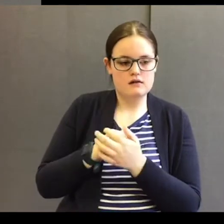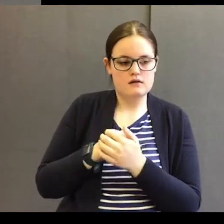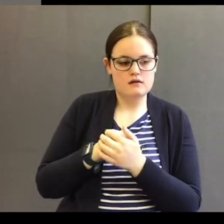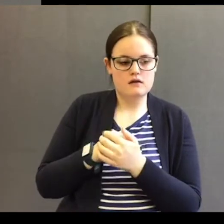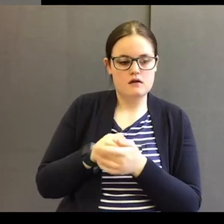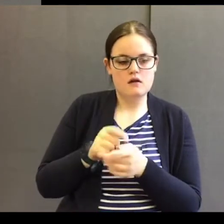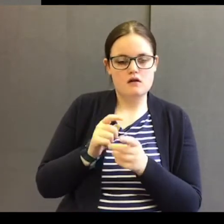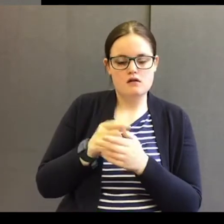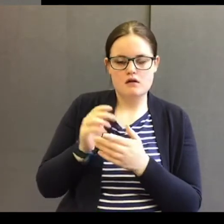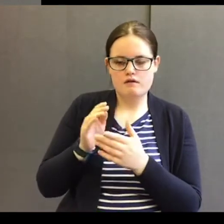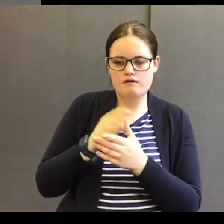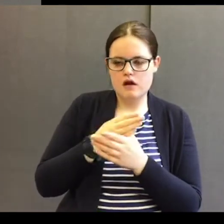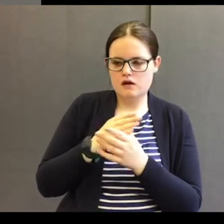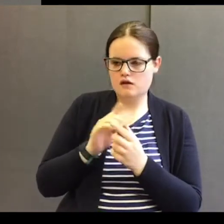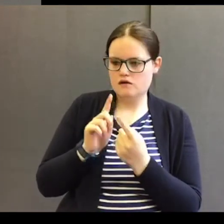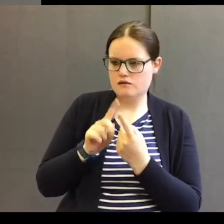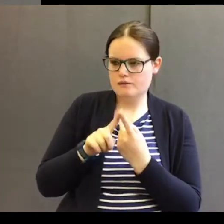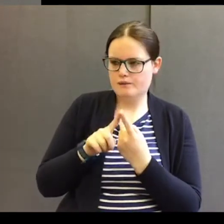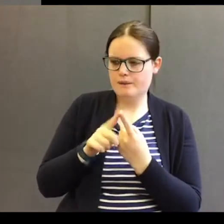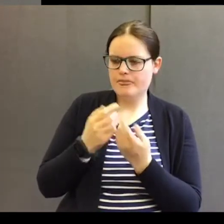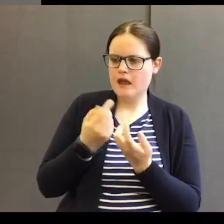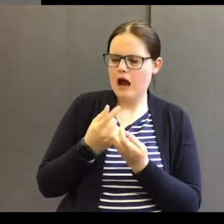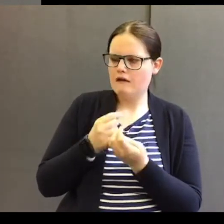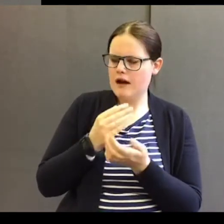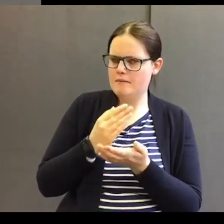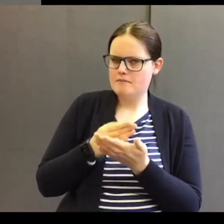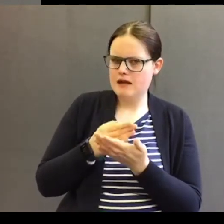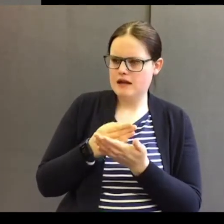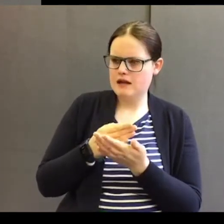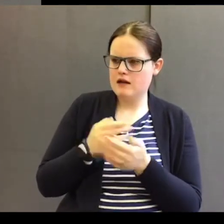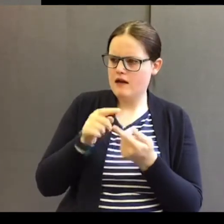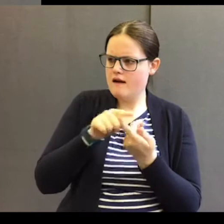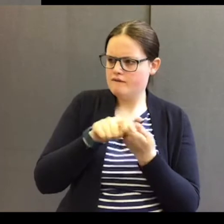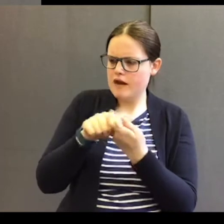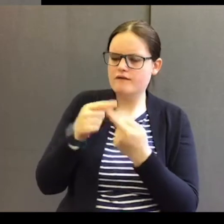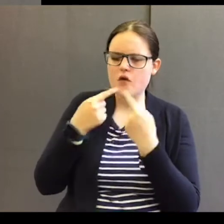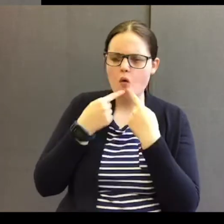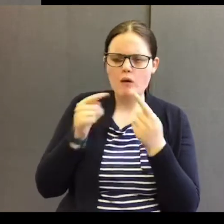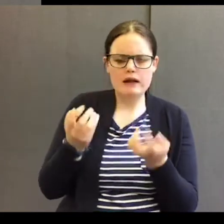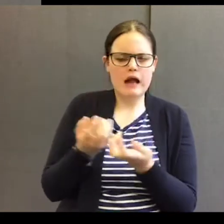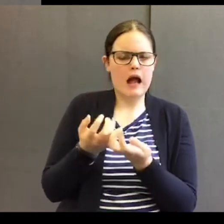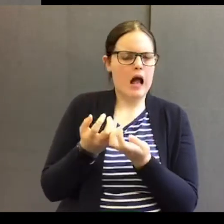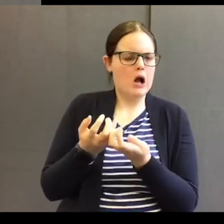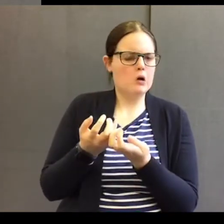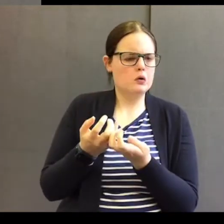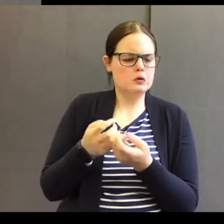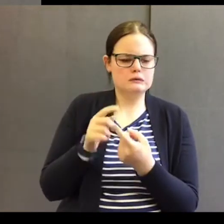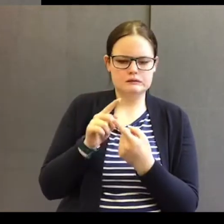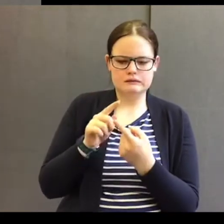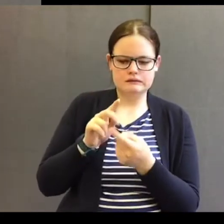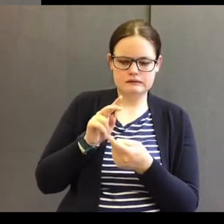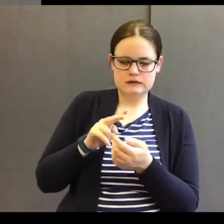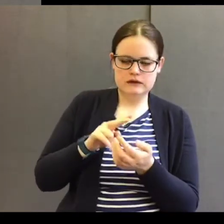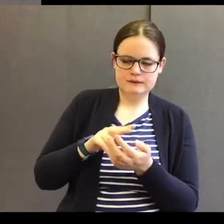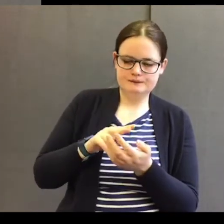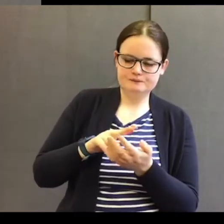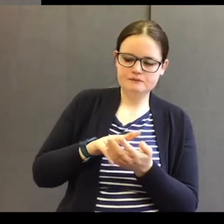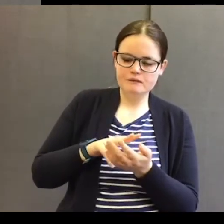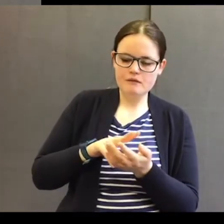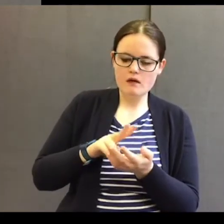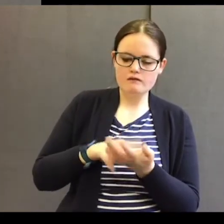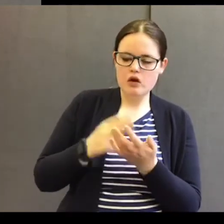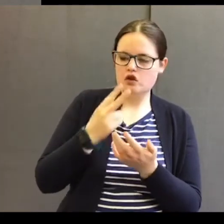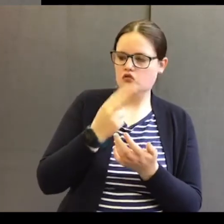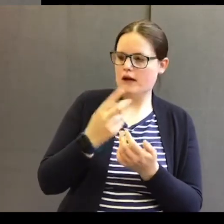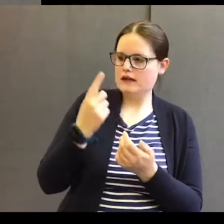these things. So first of all, how can I be a faithful witness? Well, look,